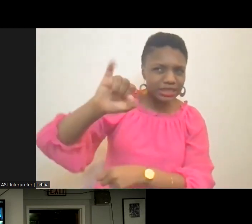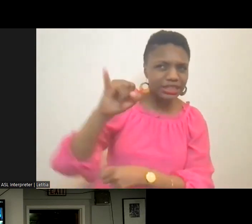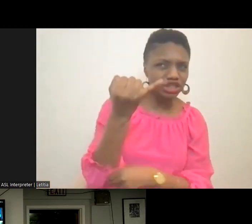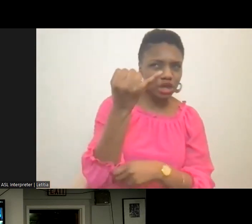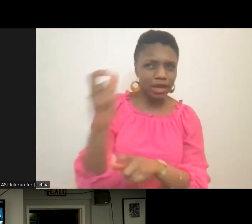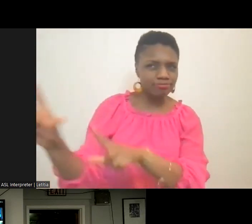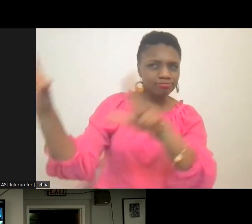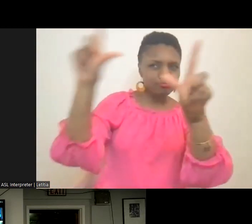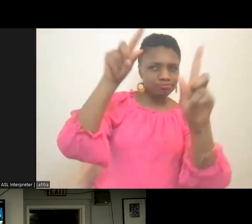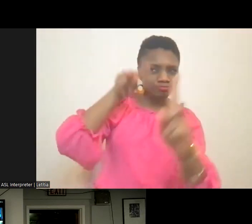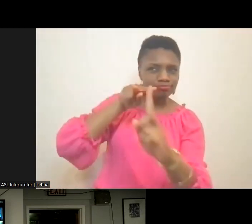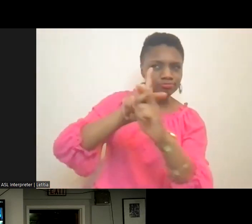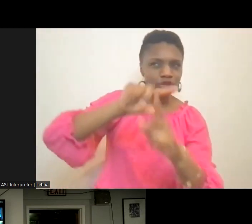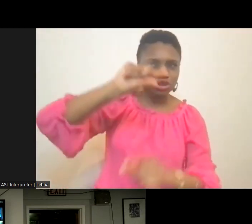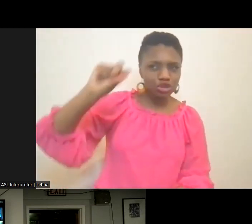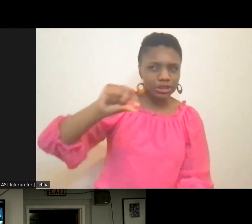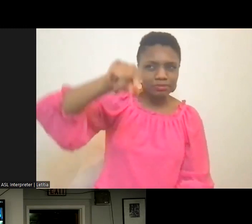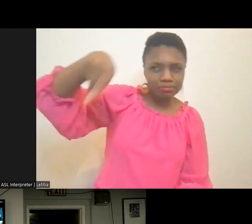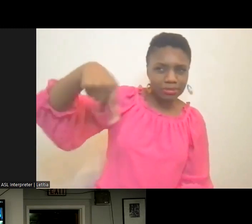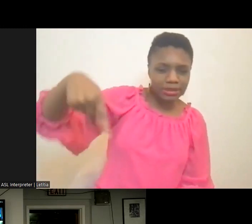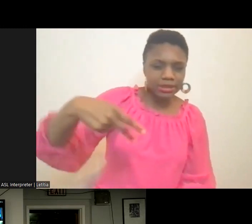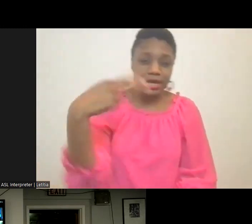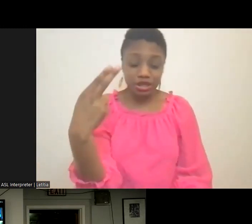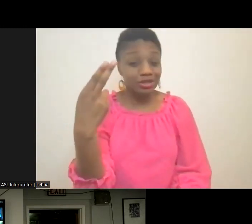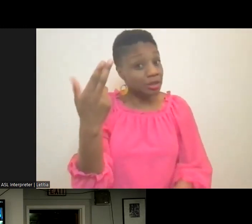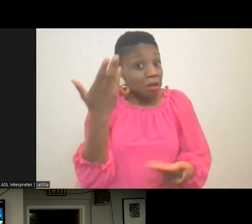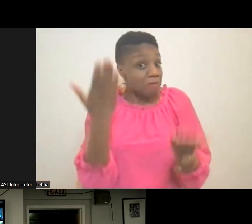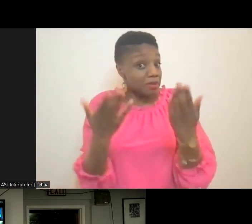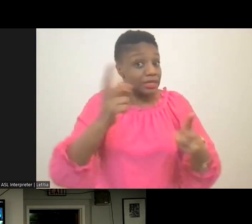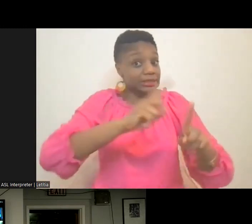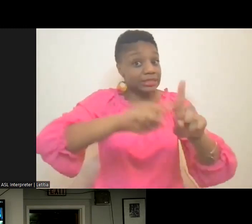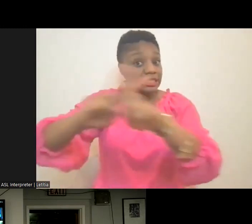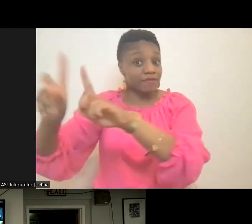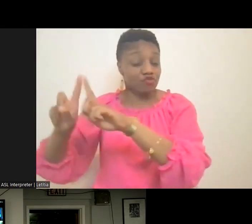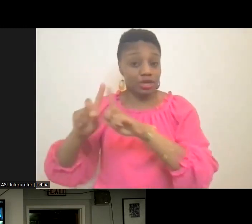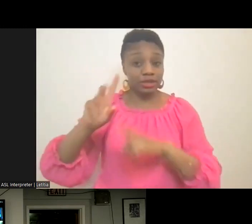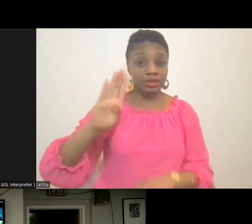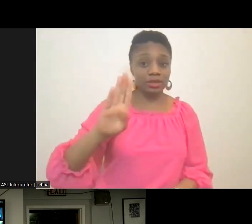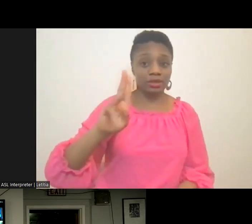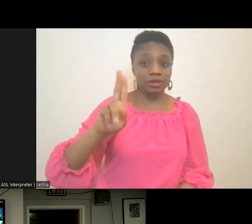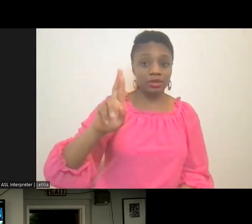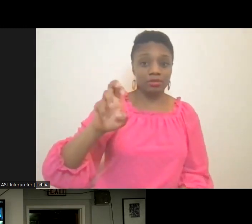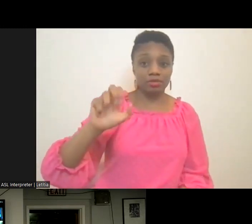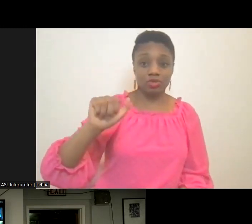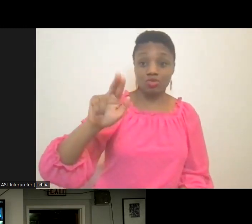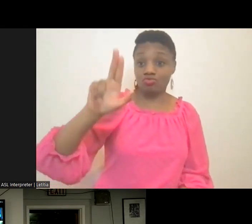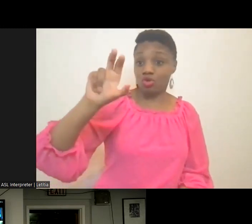Even within DEP, there are several different bureaus that could that we could focus on if folks were interested